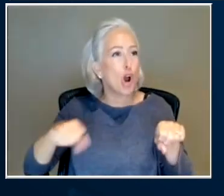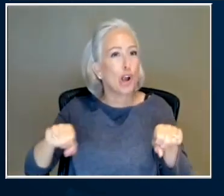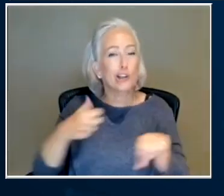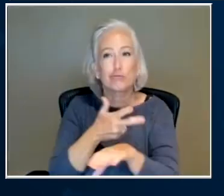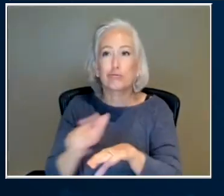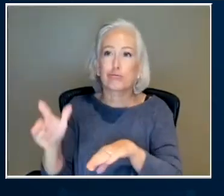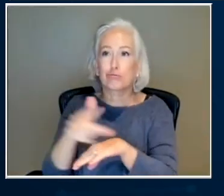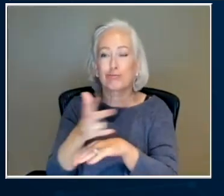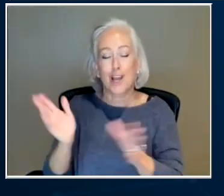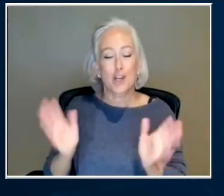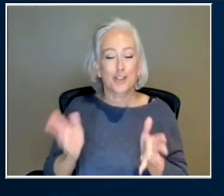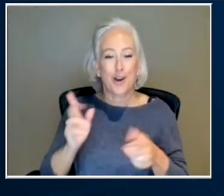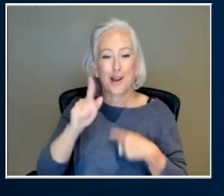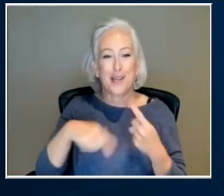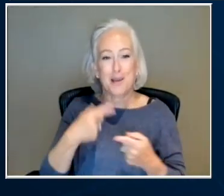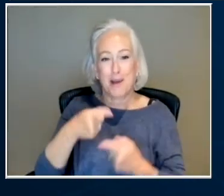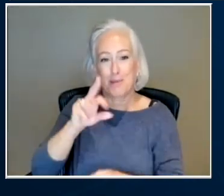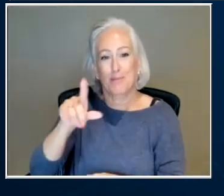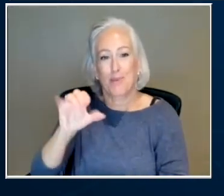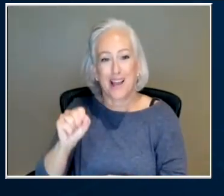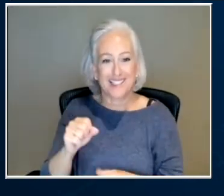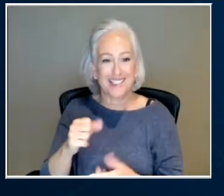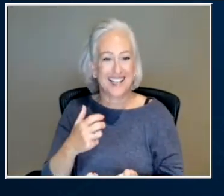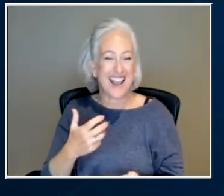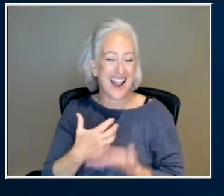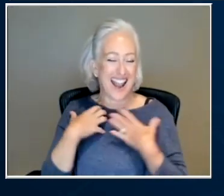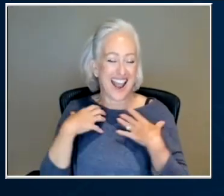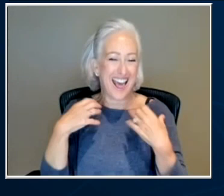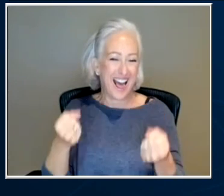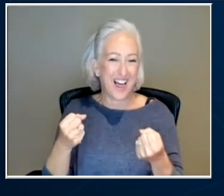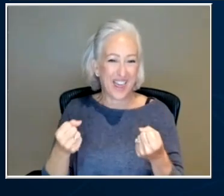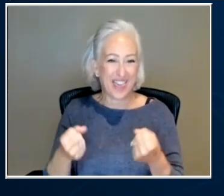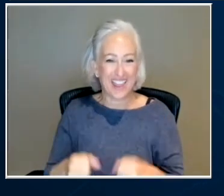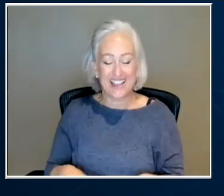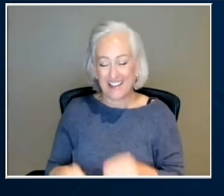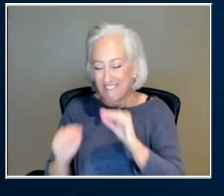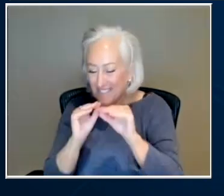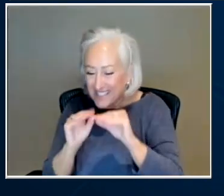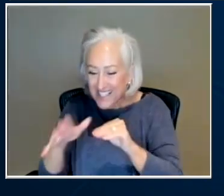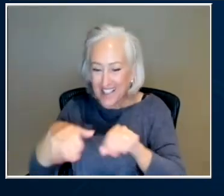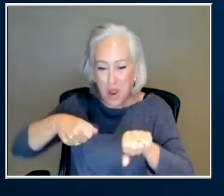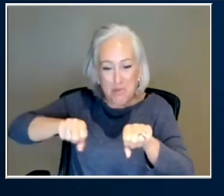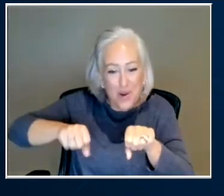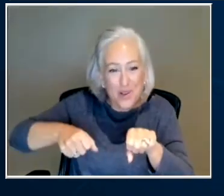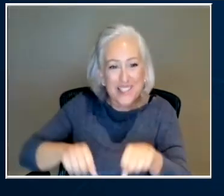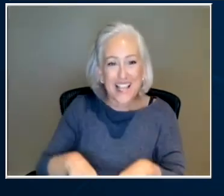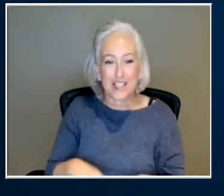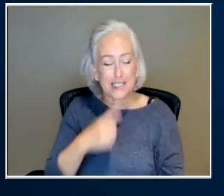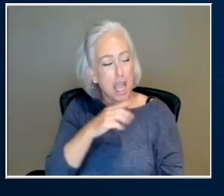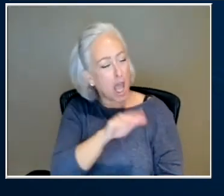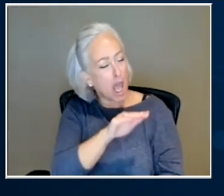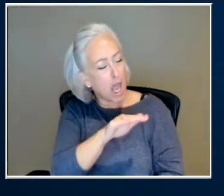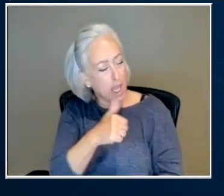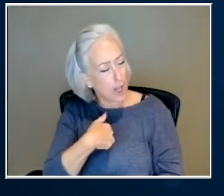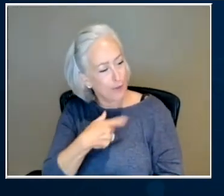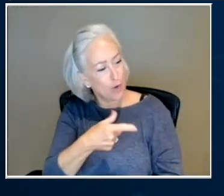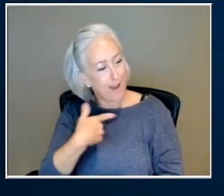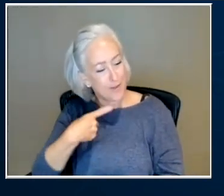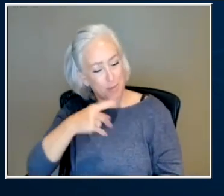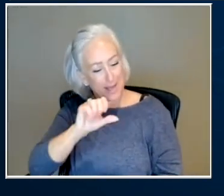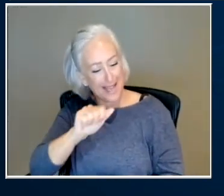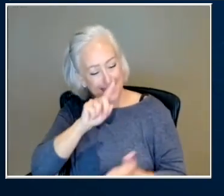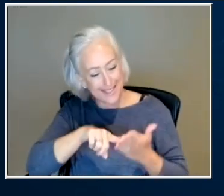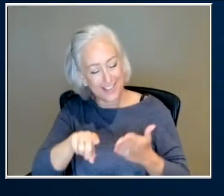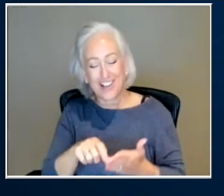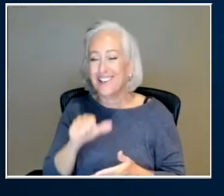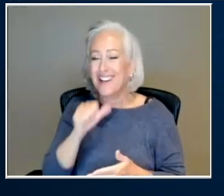to, you know, fixing their, tinkering with their bikes. And here's Gary saying, hey, have you got your PSA checked? Not quite what you would expect with a bunch of